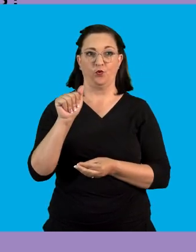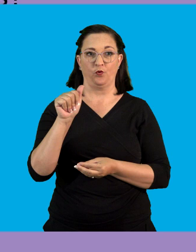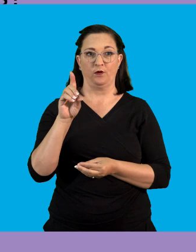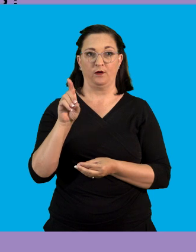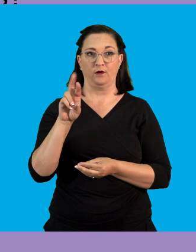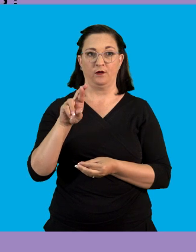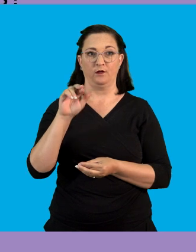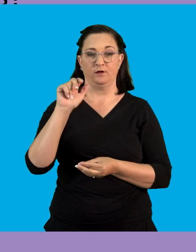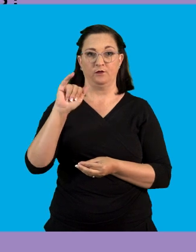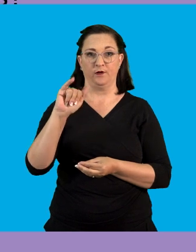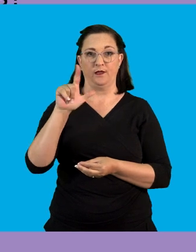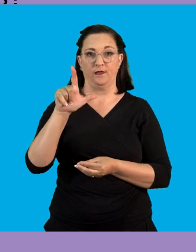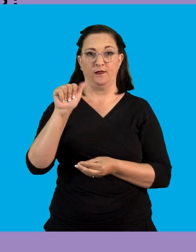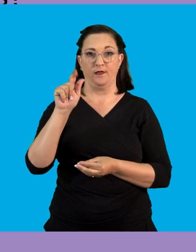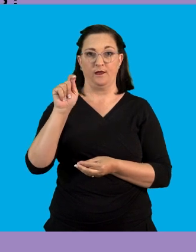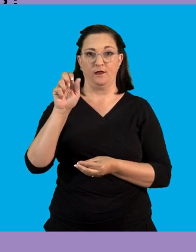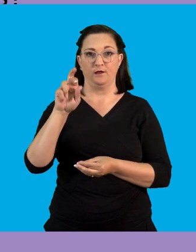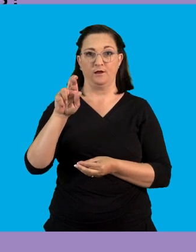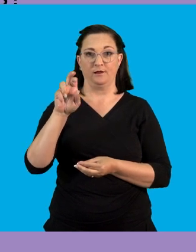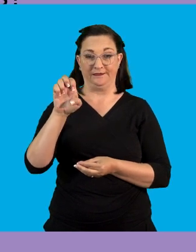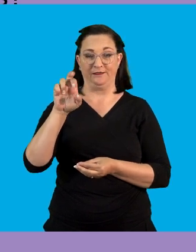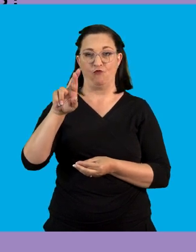of a quadrilateral,